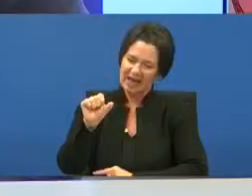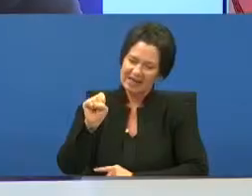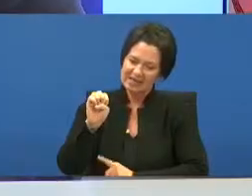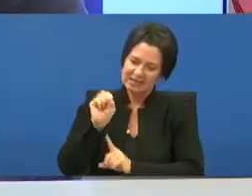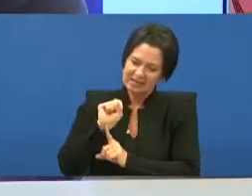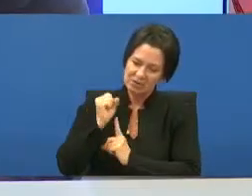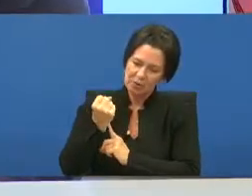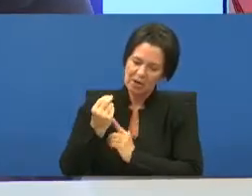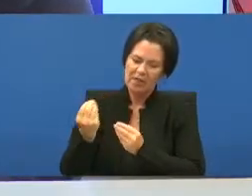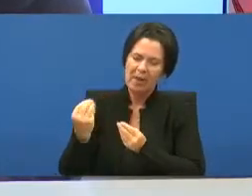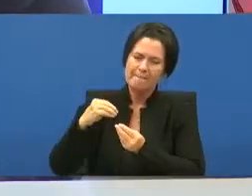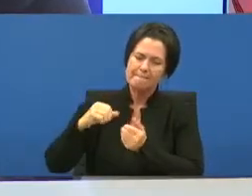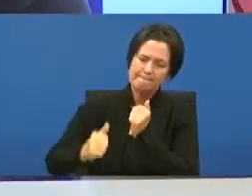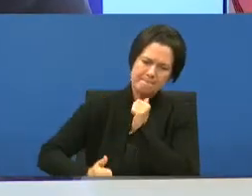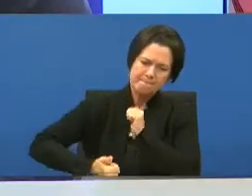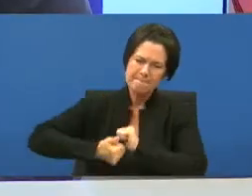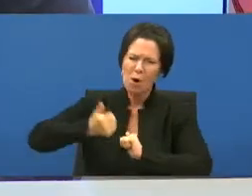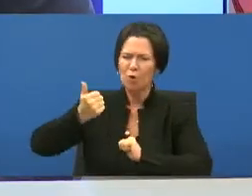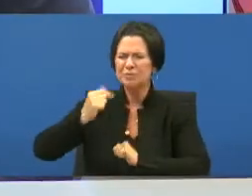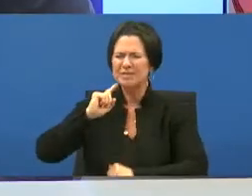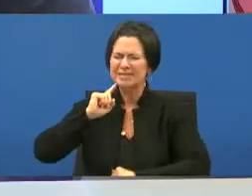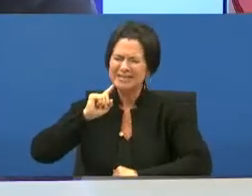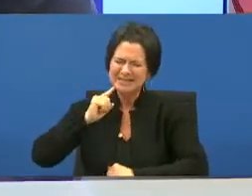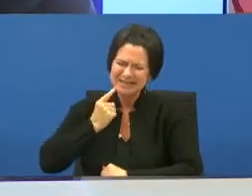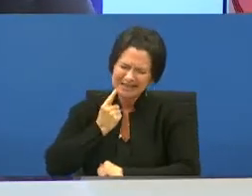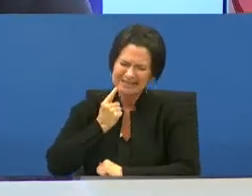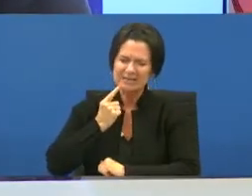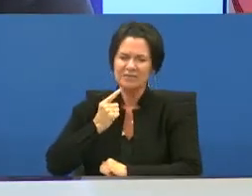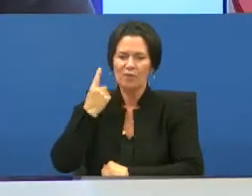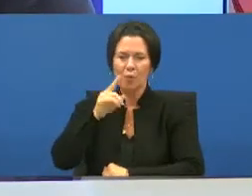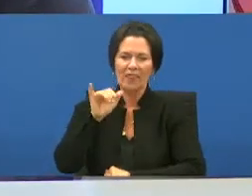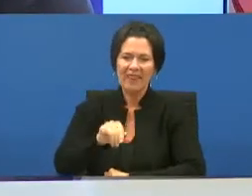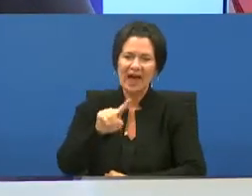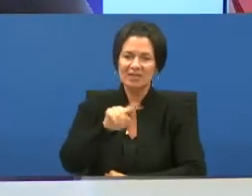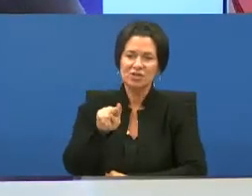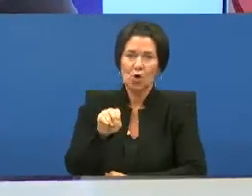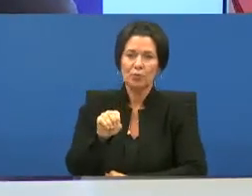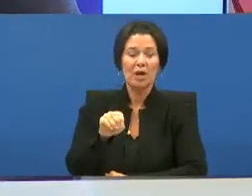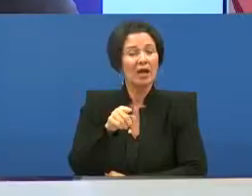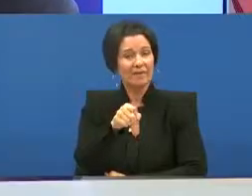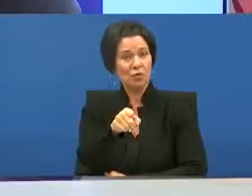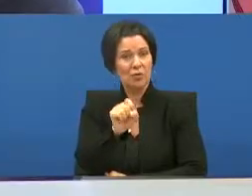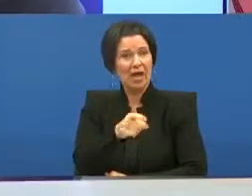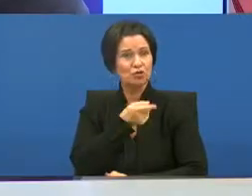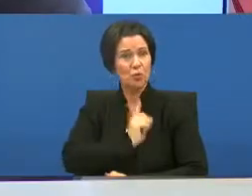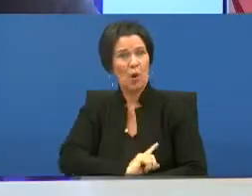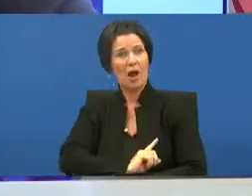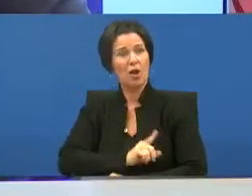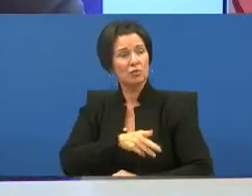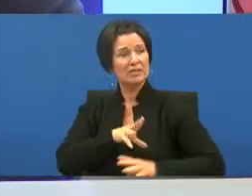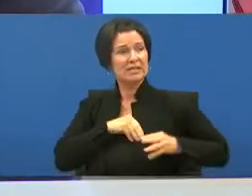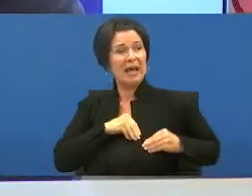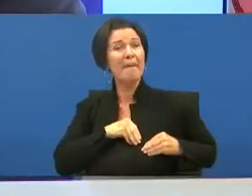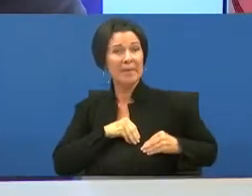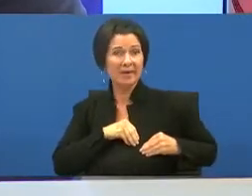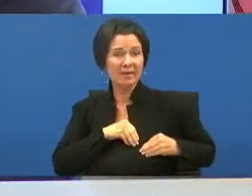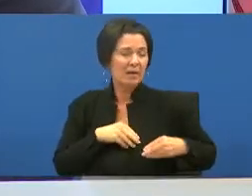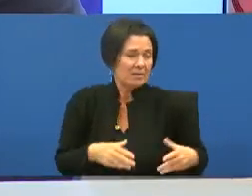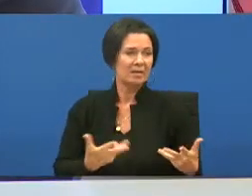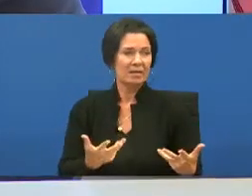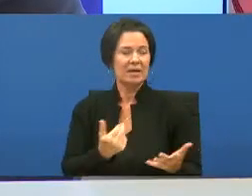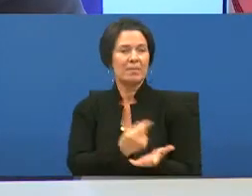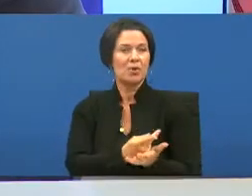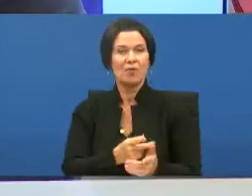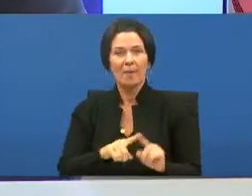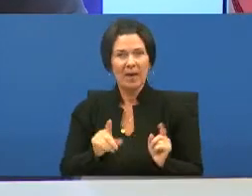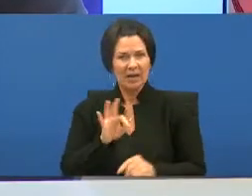most intense probability within that zoning. If you can swallow that, then I say approve the zoning. If there's anything within that zoning